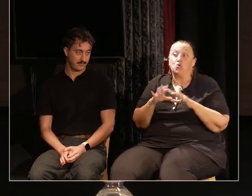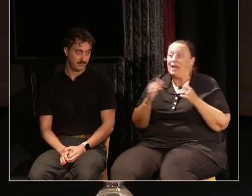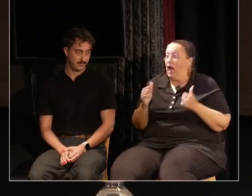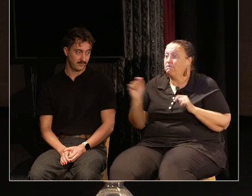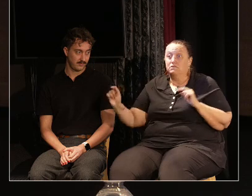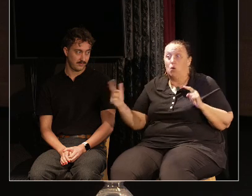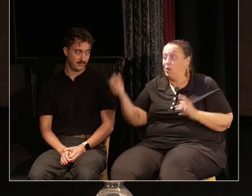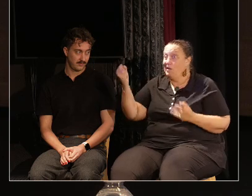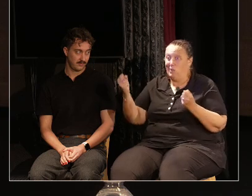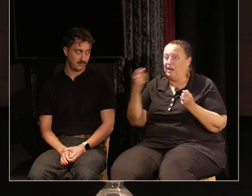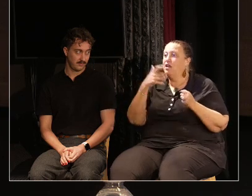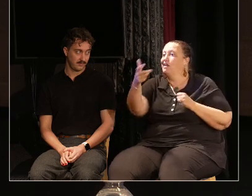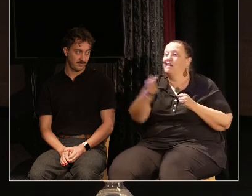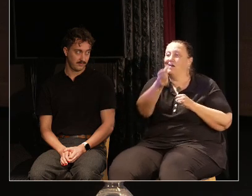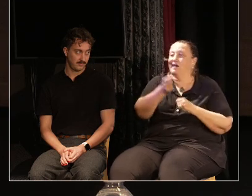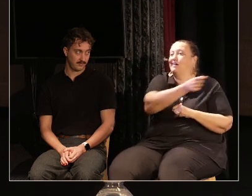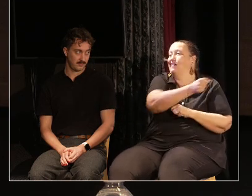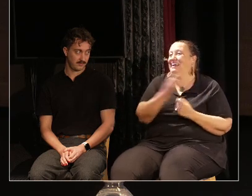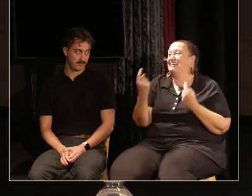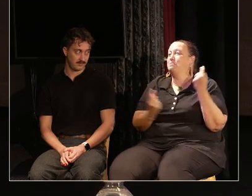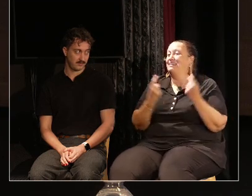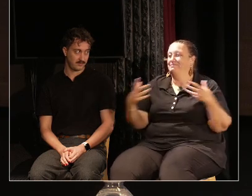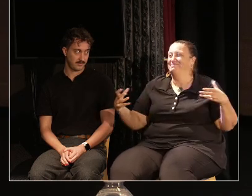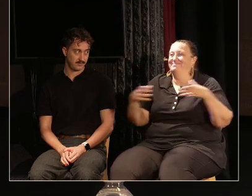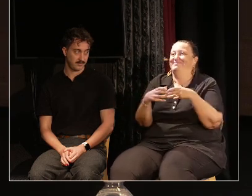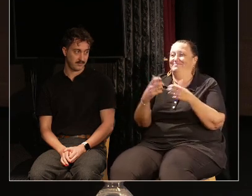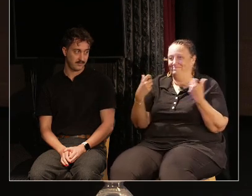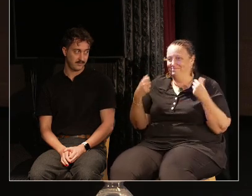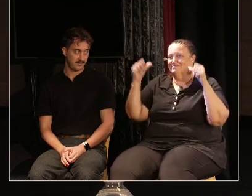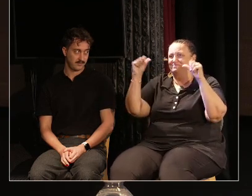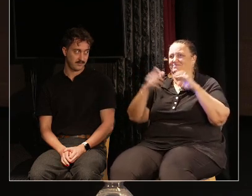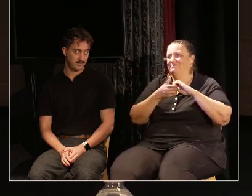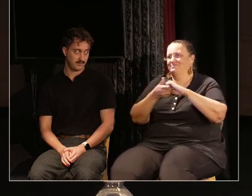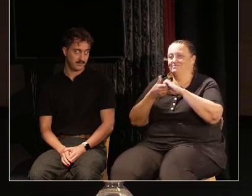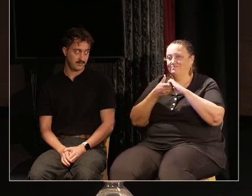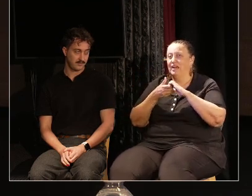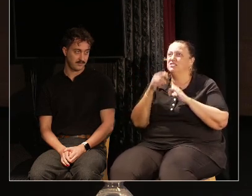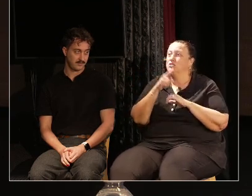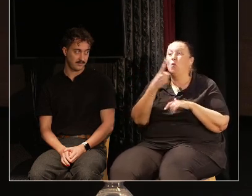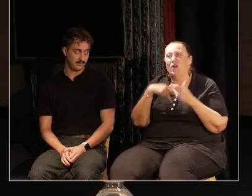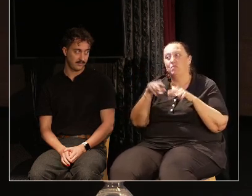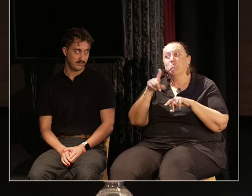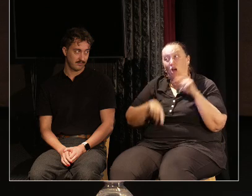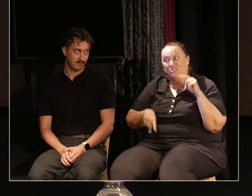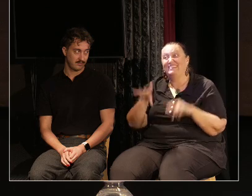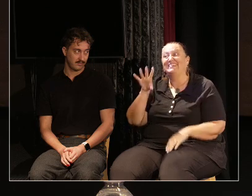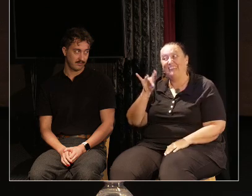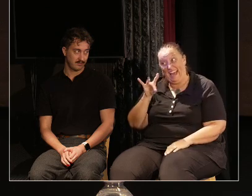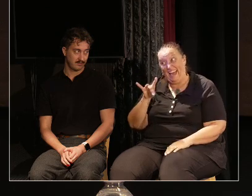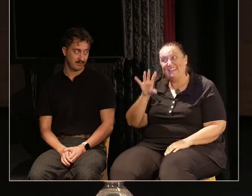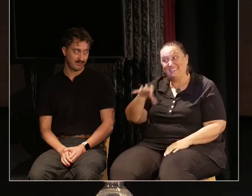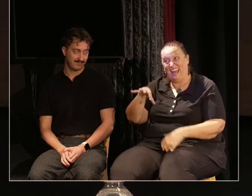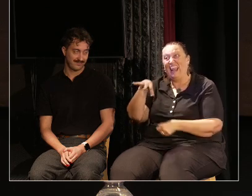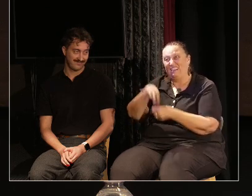to include the views of at least one independent here tonight, and she does represent one of the gayest electorates